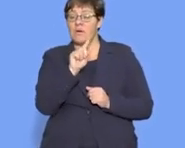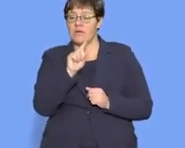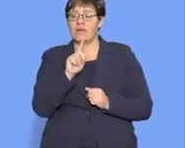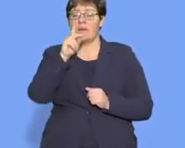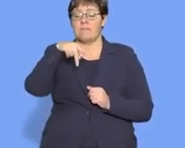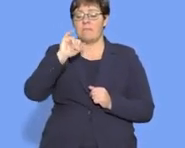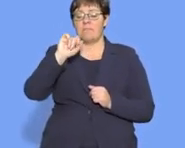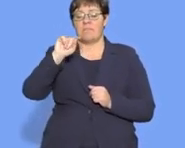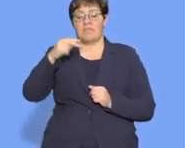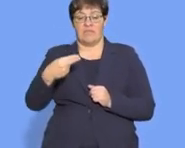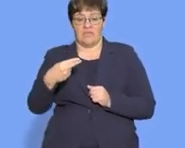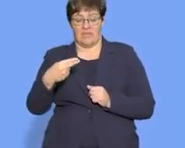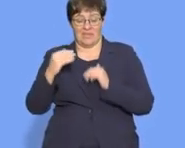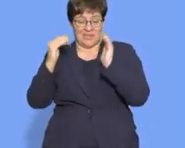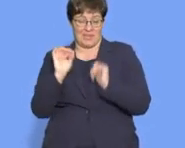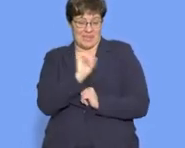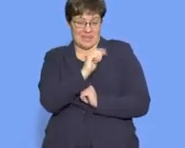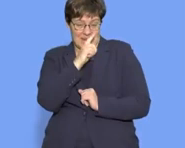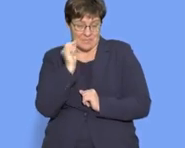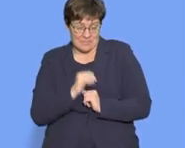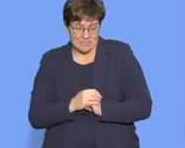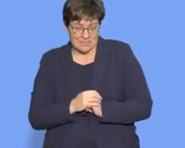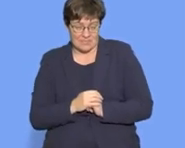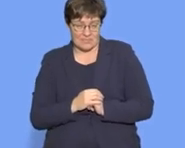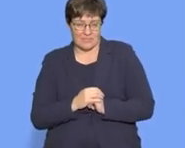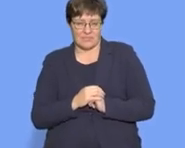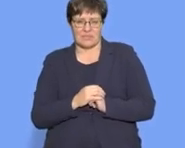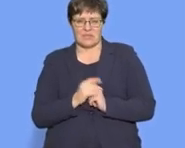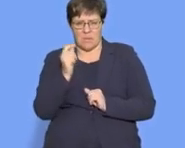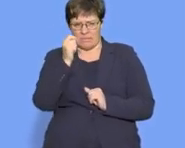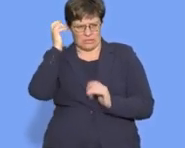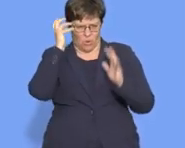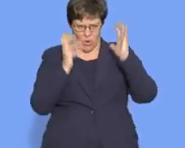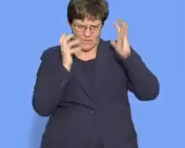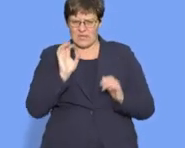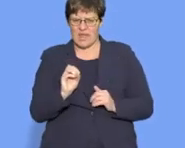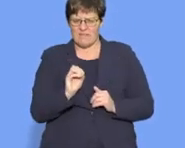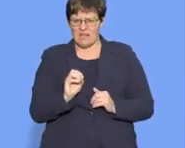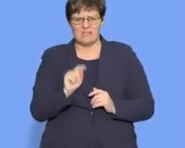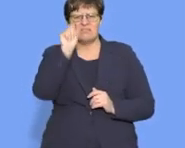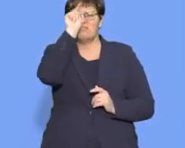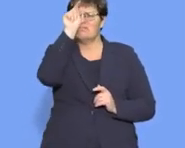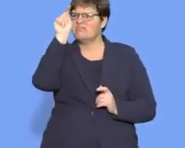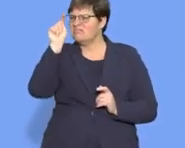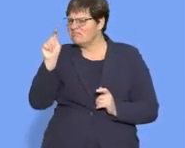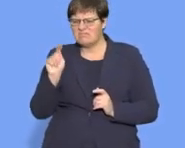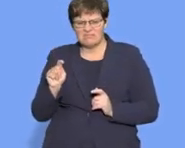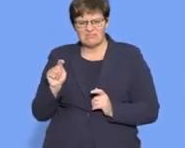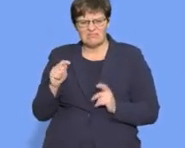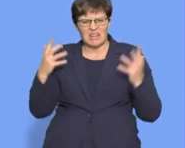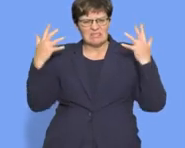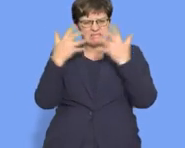the pith. Then we were a little bit confused by all the different cells